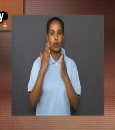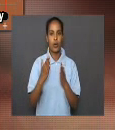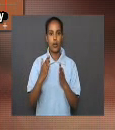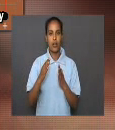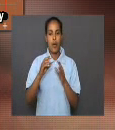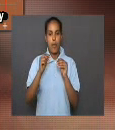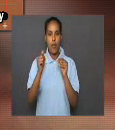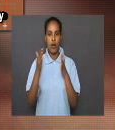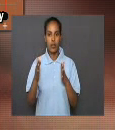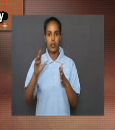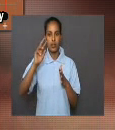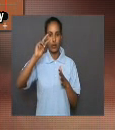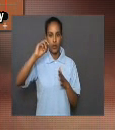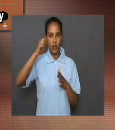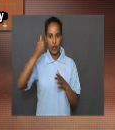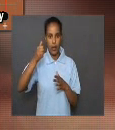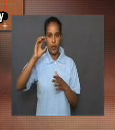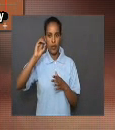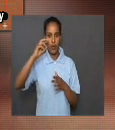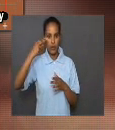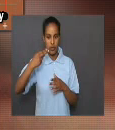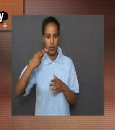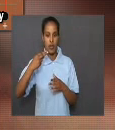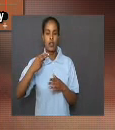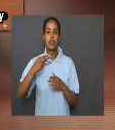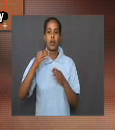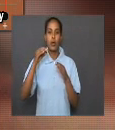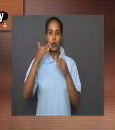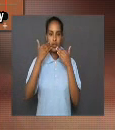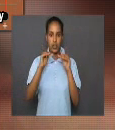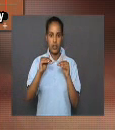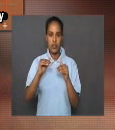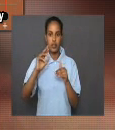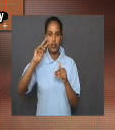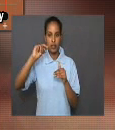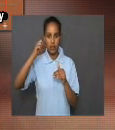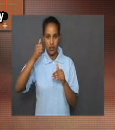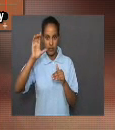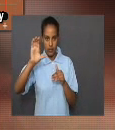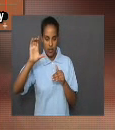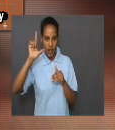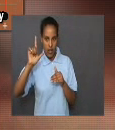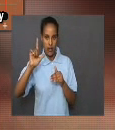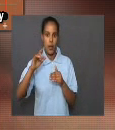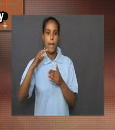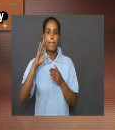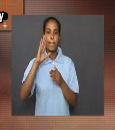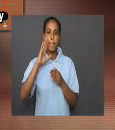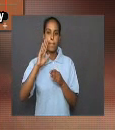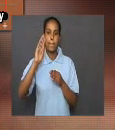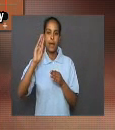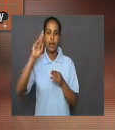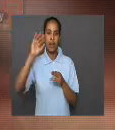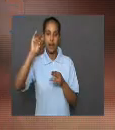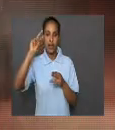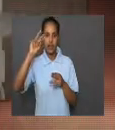of molten sodium chloride or concentrated sodium chloride, which is a brine